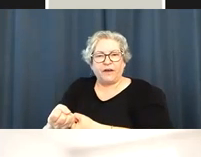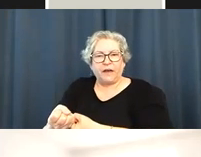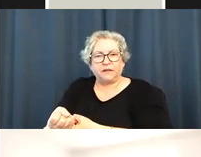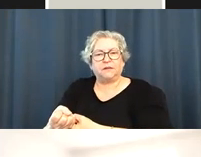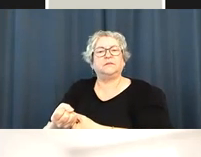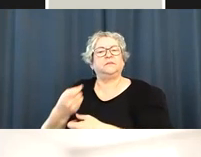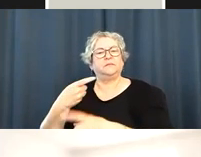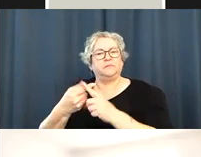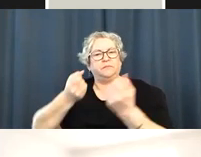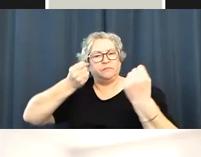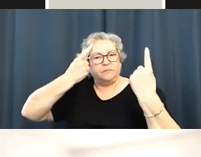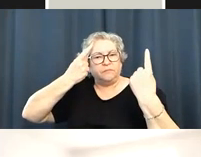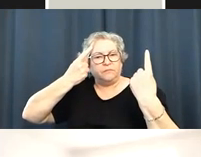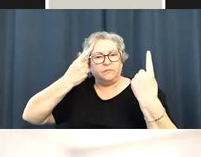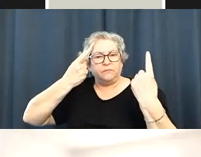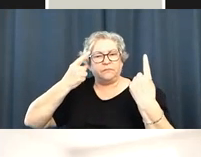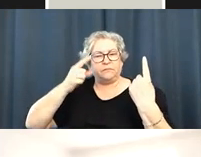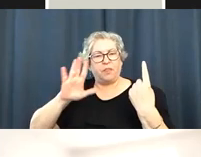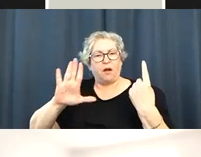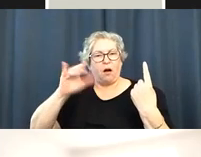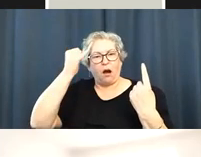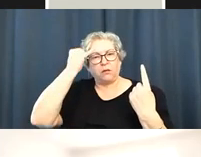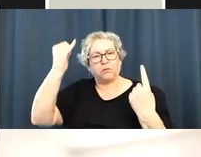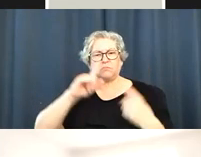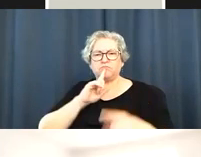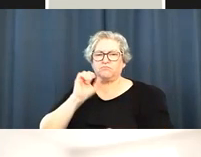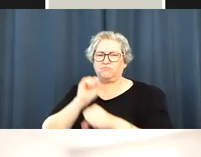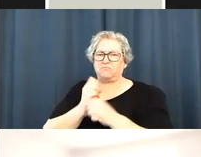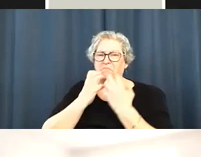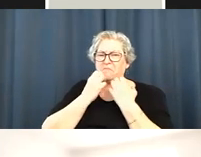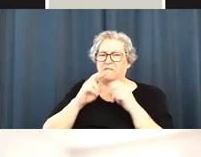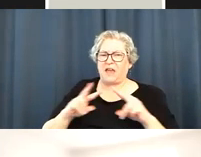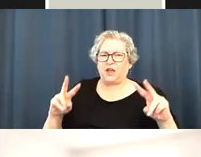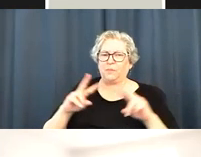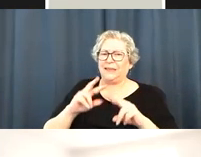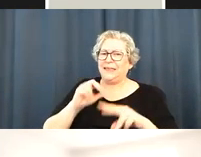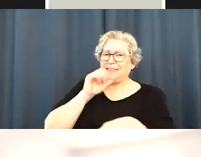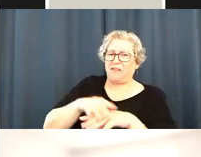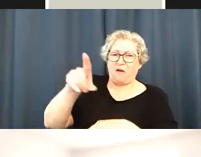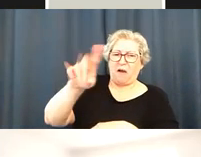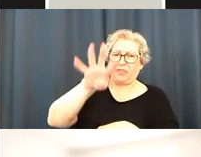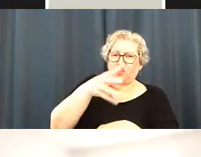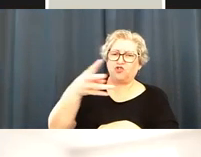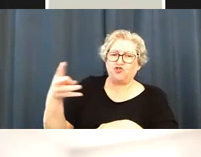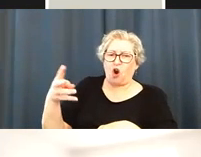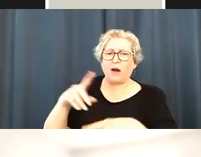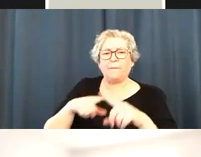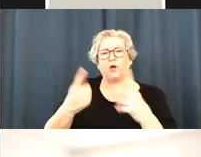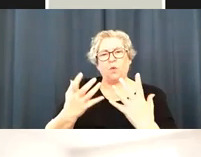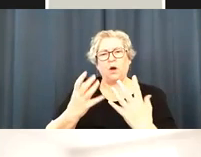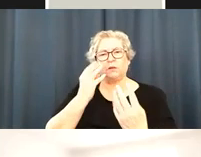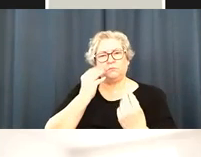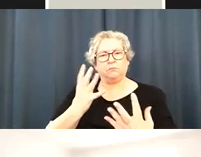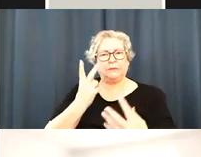understand that their ideas are valued. And then you want to, this is not on this chart, but you definitely want to let them see the